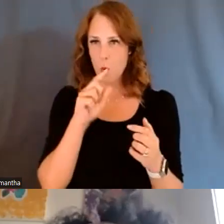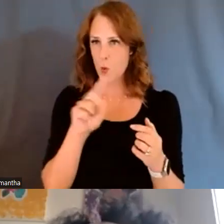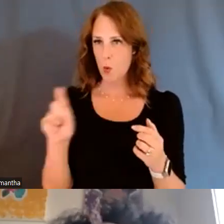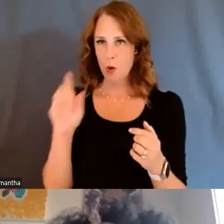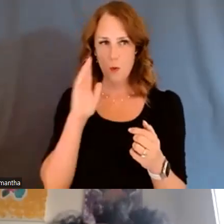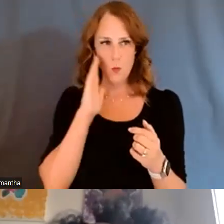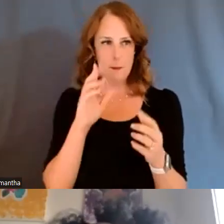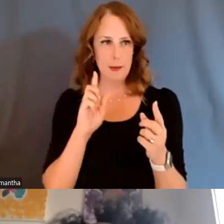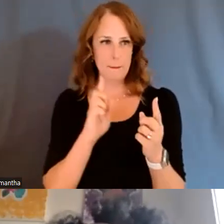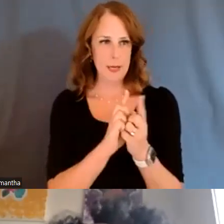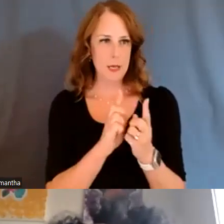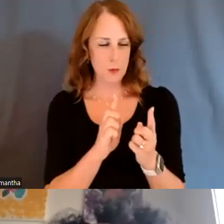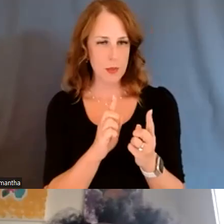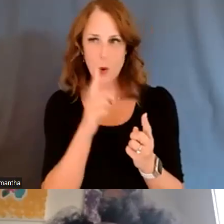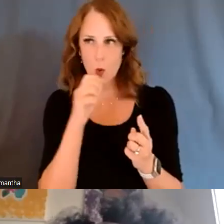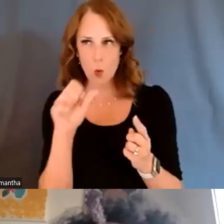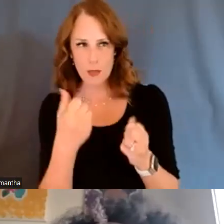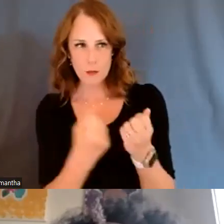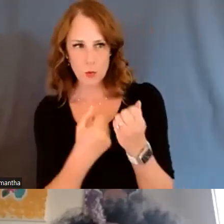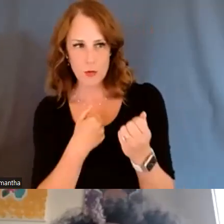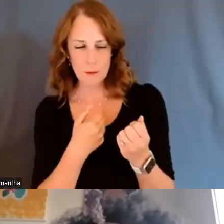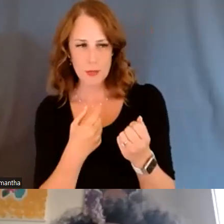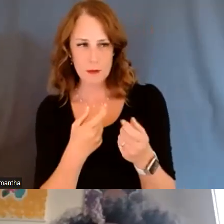supporting them besides myself or my agency.